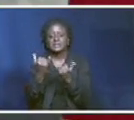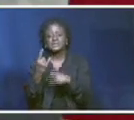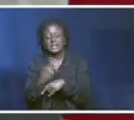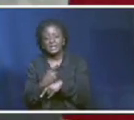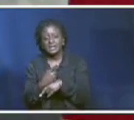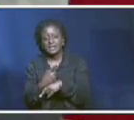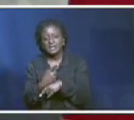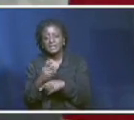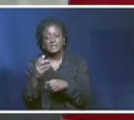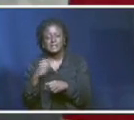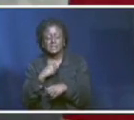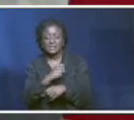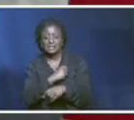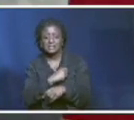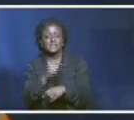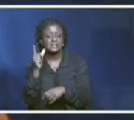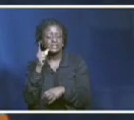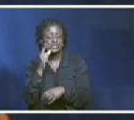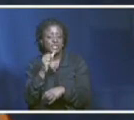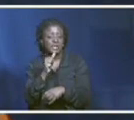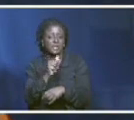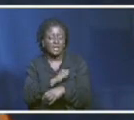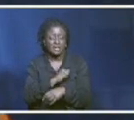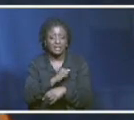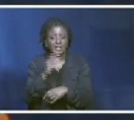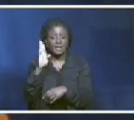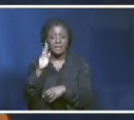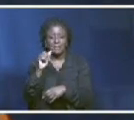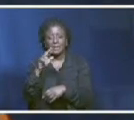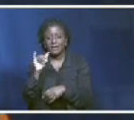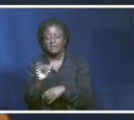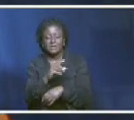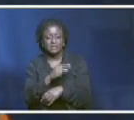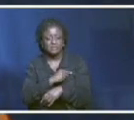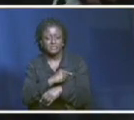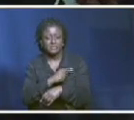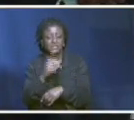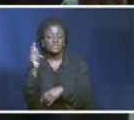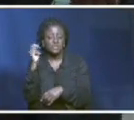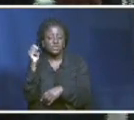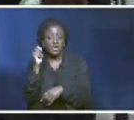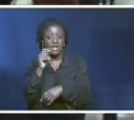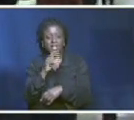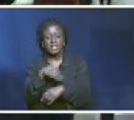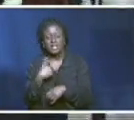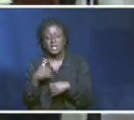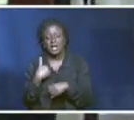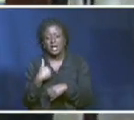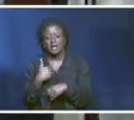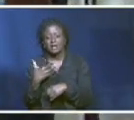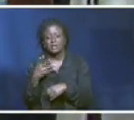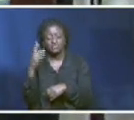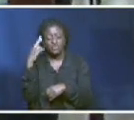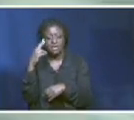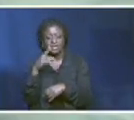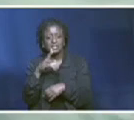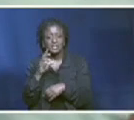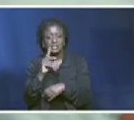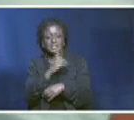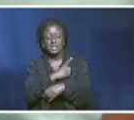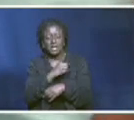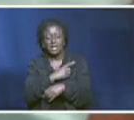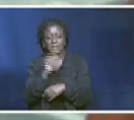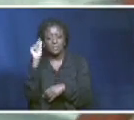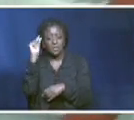General. Senators Lachelle Adderley, Barry Griffin, Tyrell Young, Randy Rowe, Ronald Duncombe, Quentin